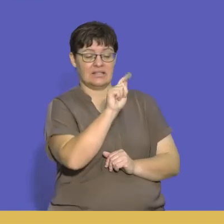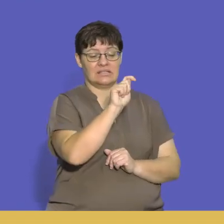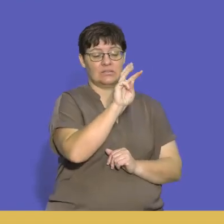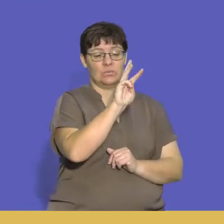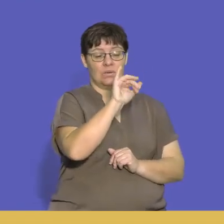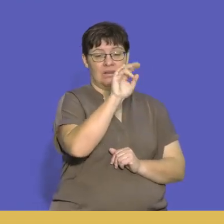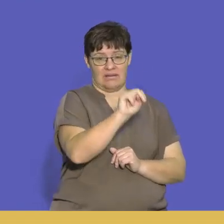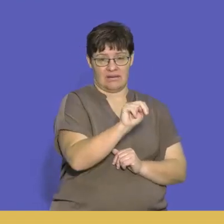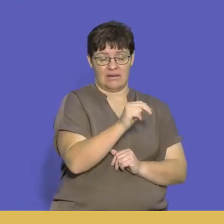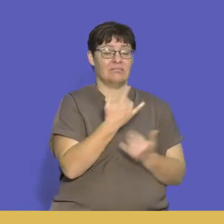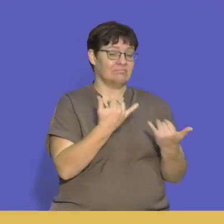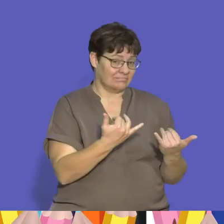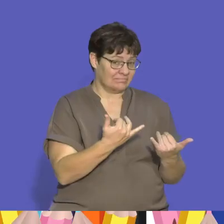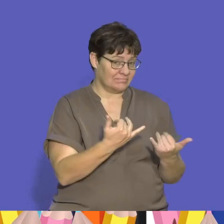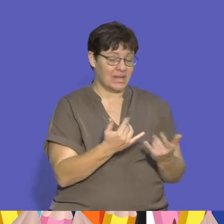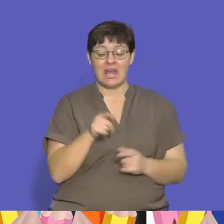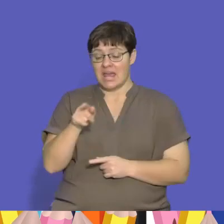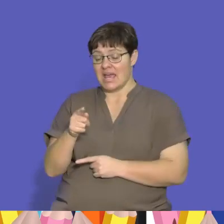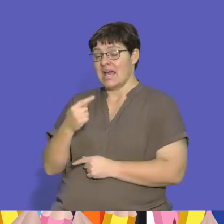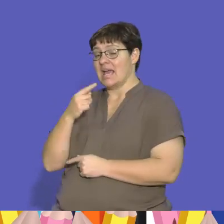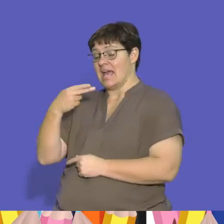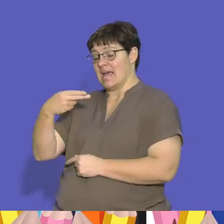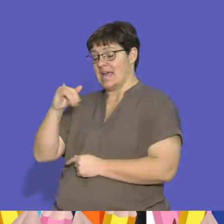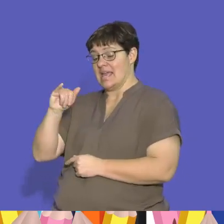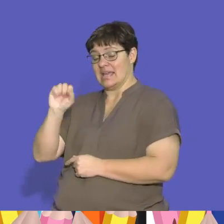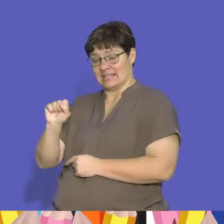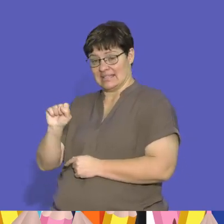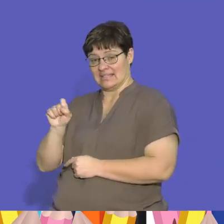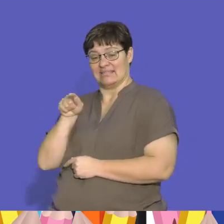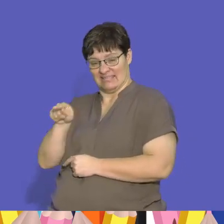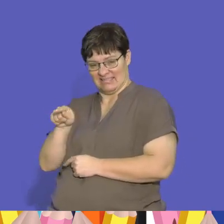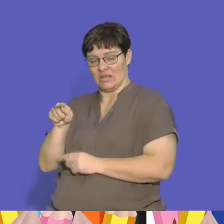Good. Now say his.